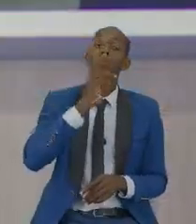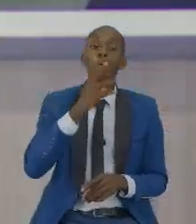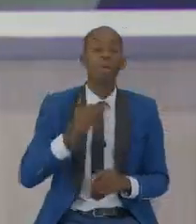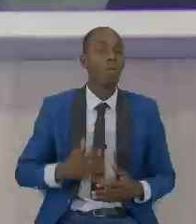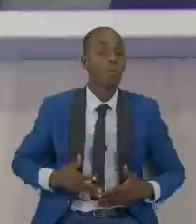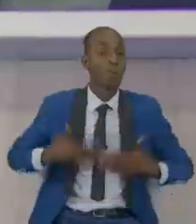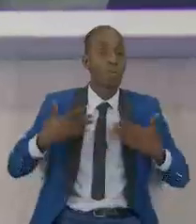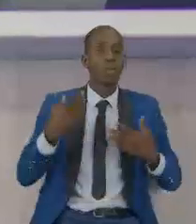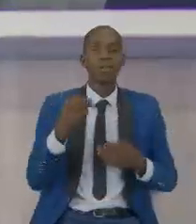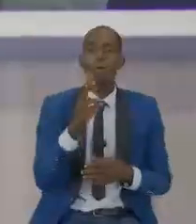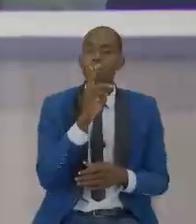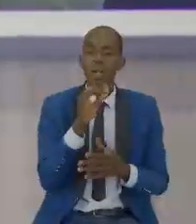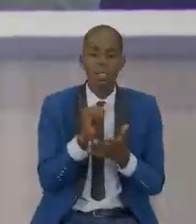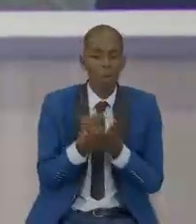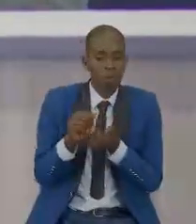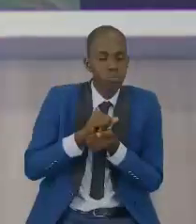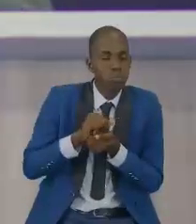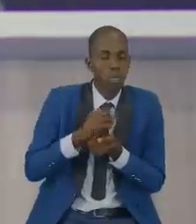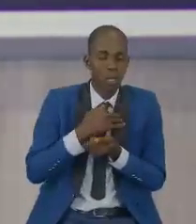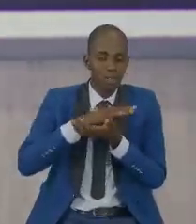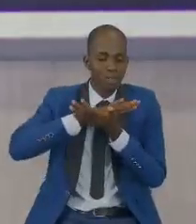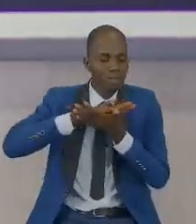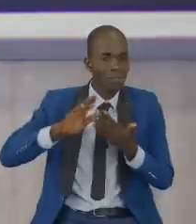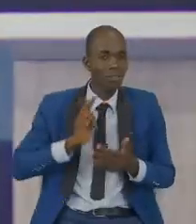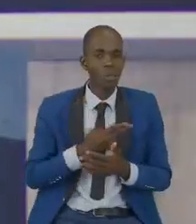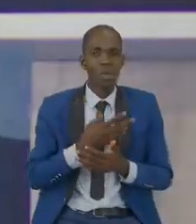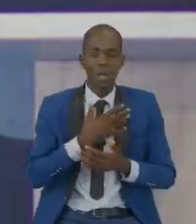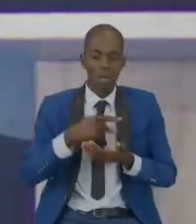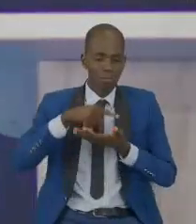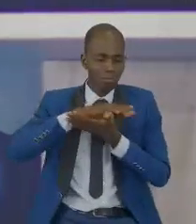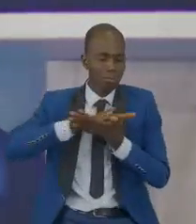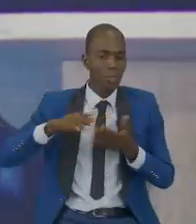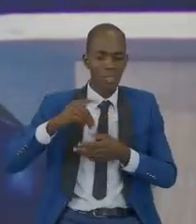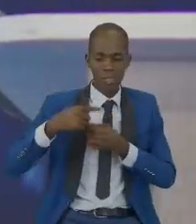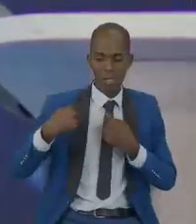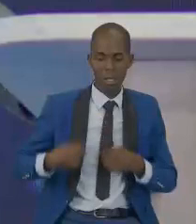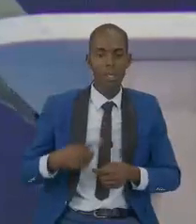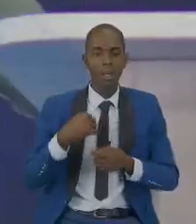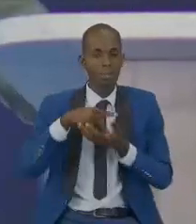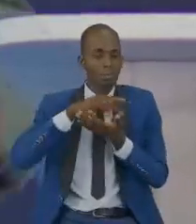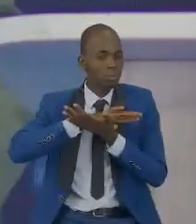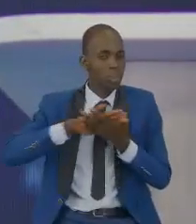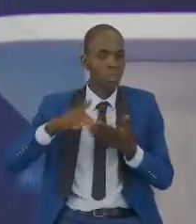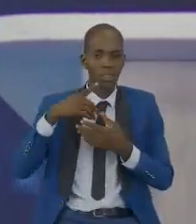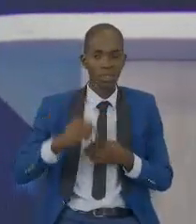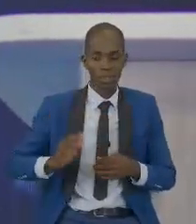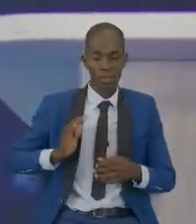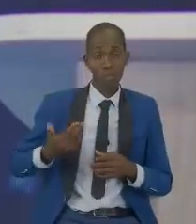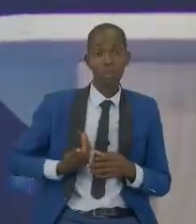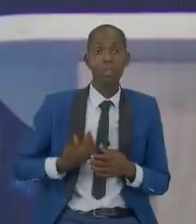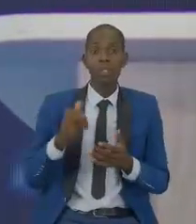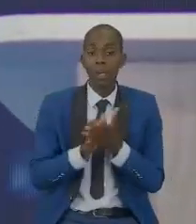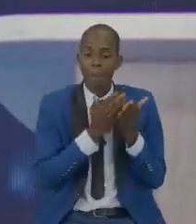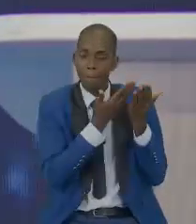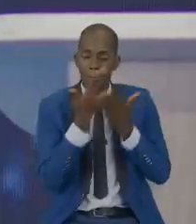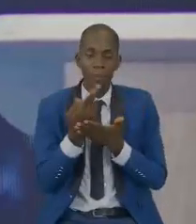the water that washes and cleanses us and purges the heart and purges the soul, that brings holiness